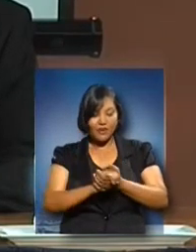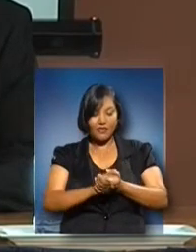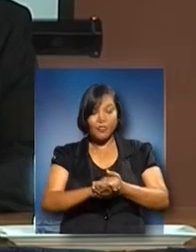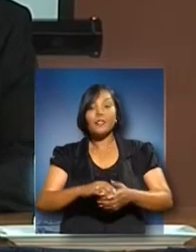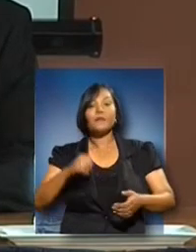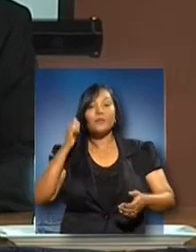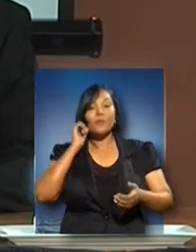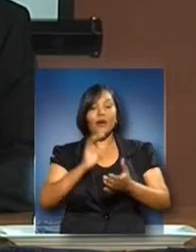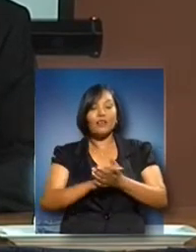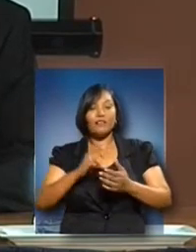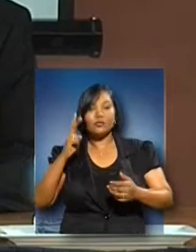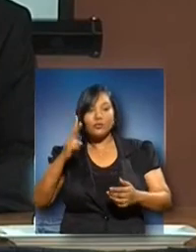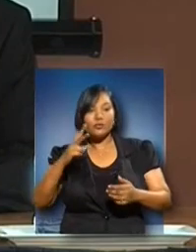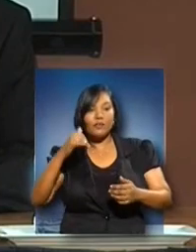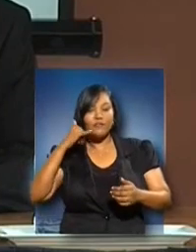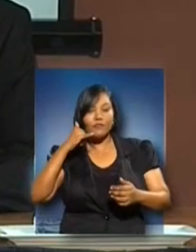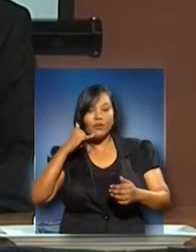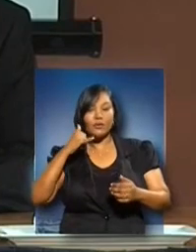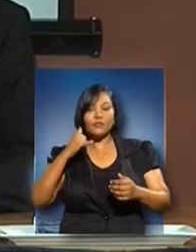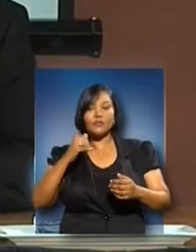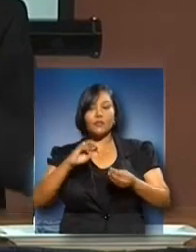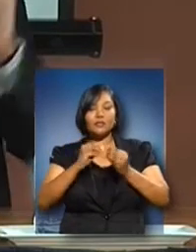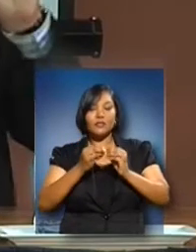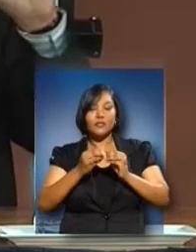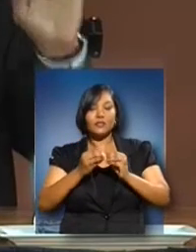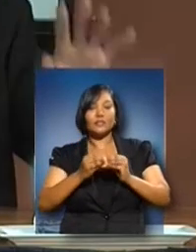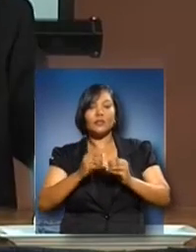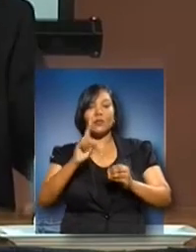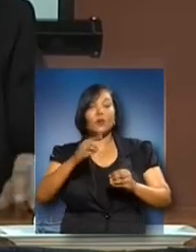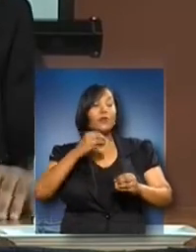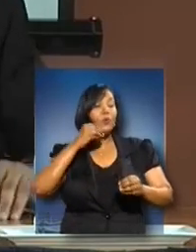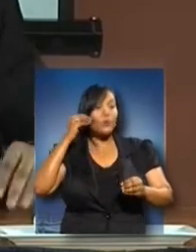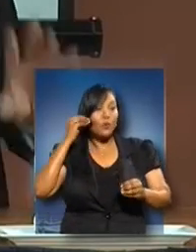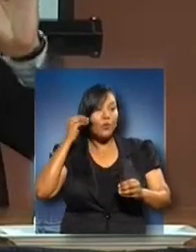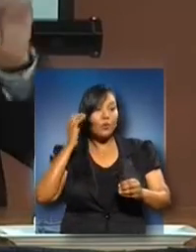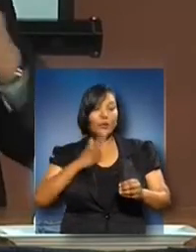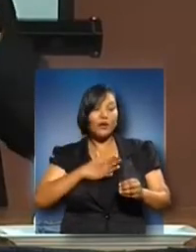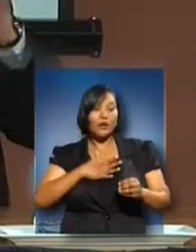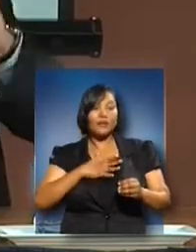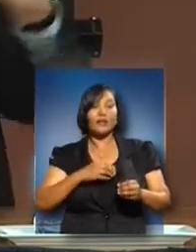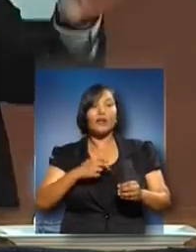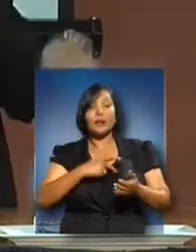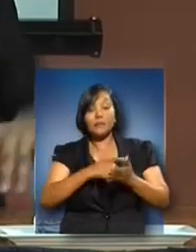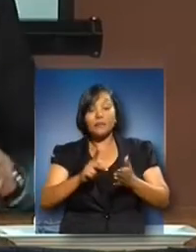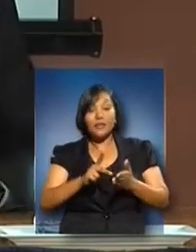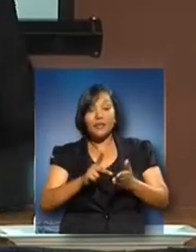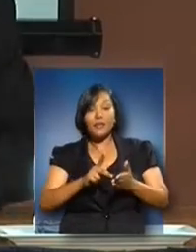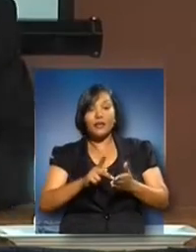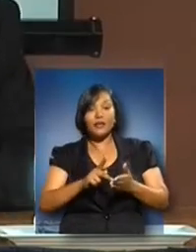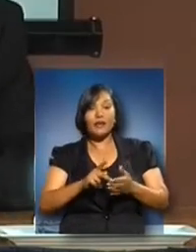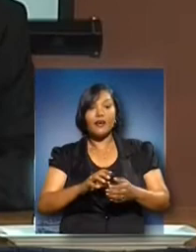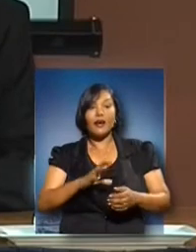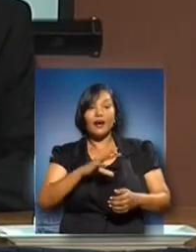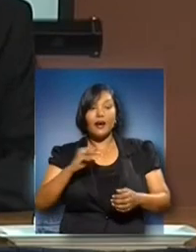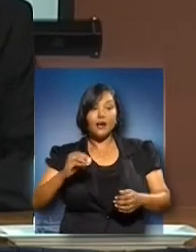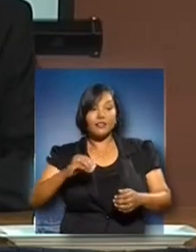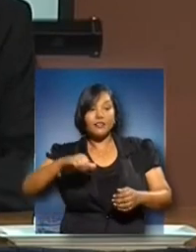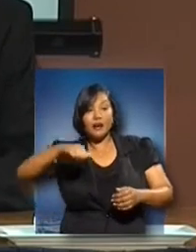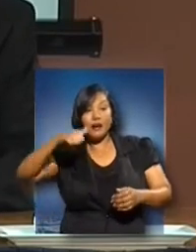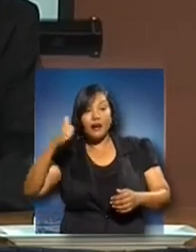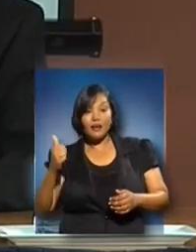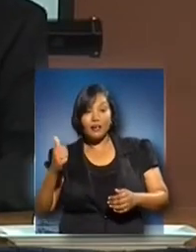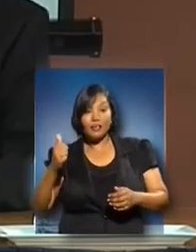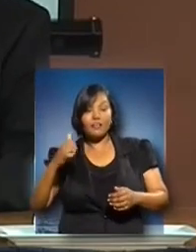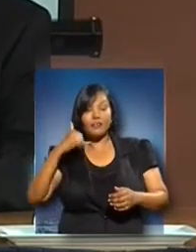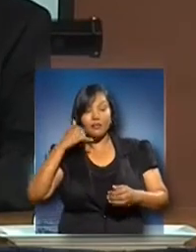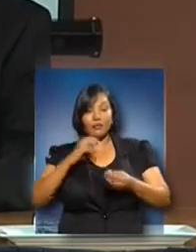She has 2 lines. The line at my home, I pay. The name is she. And